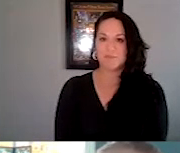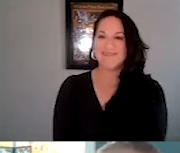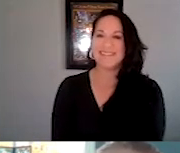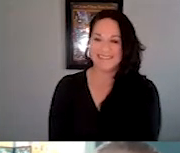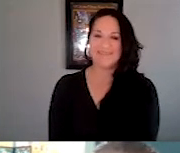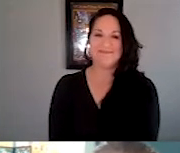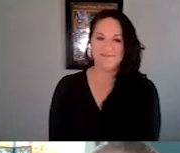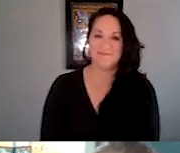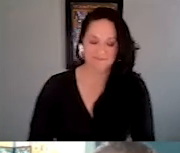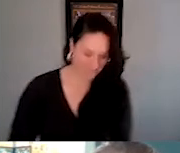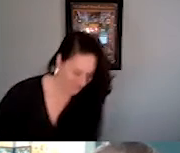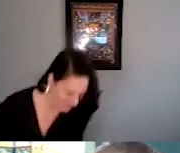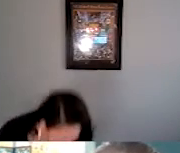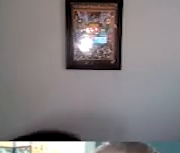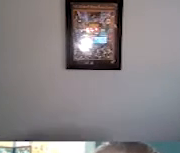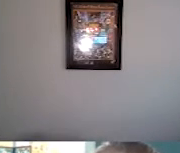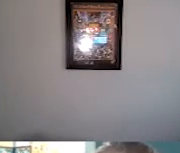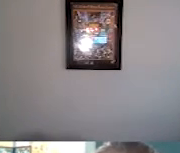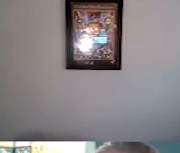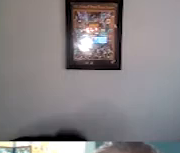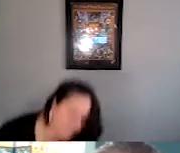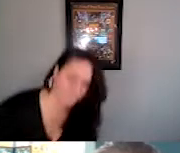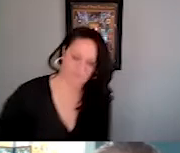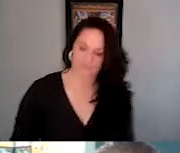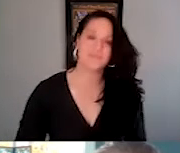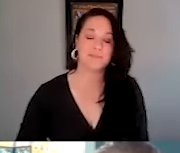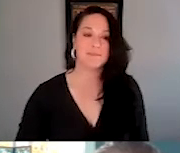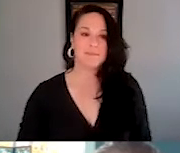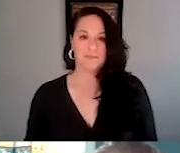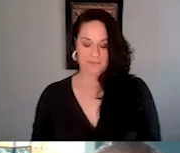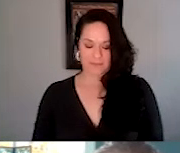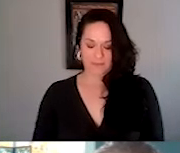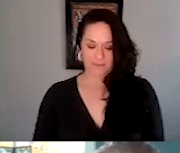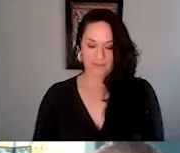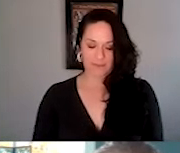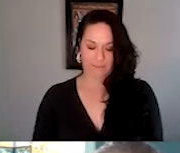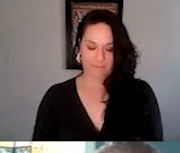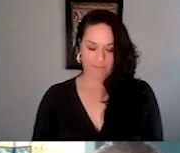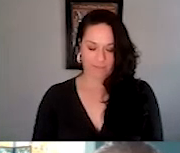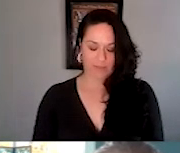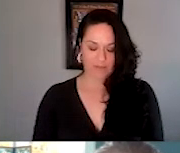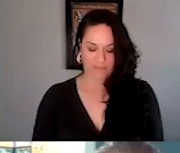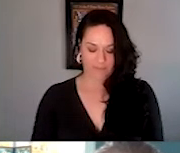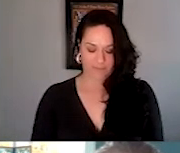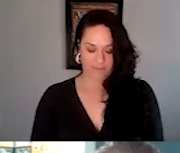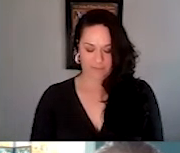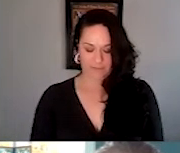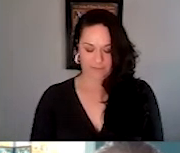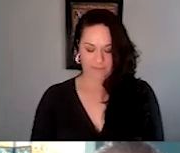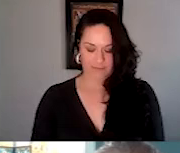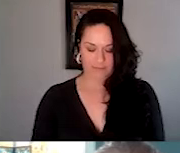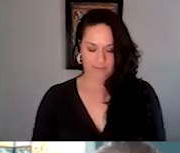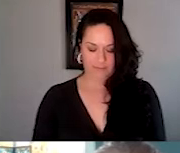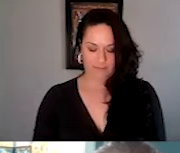is local, the closer that data is to the local level, if you're trying to make change on the local